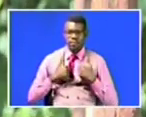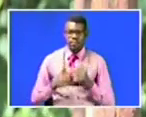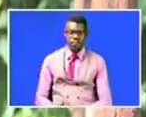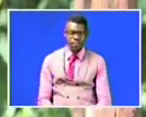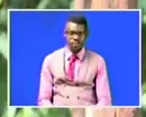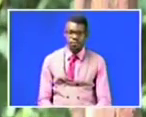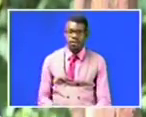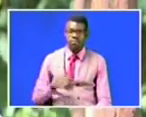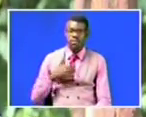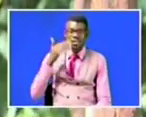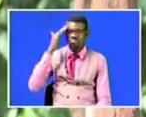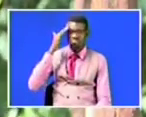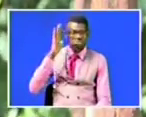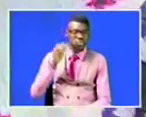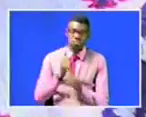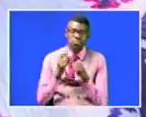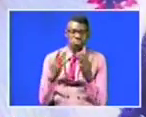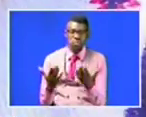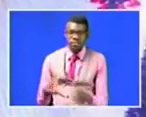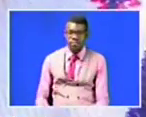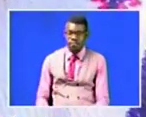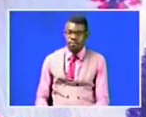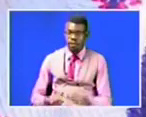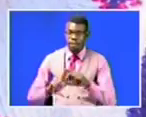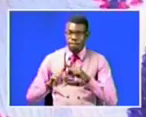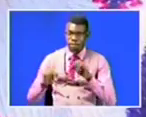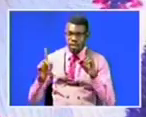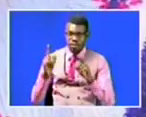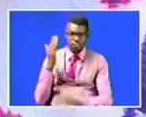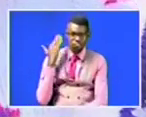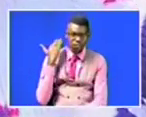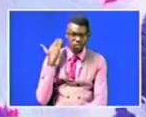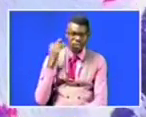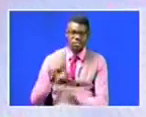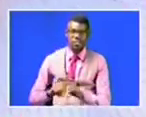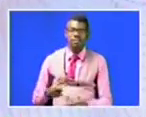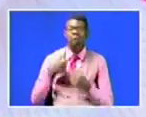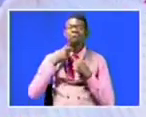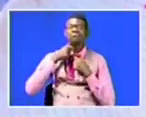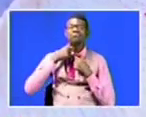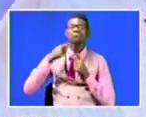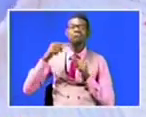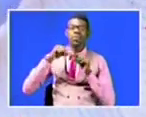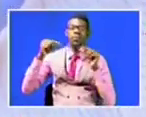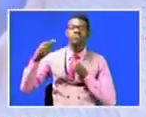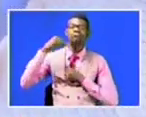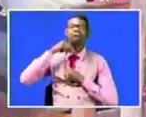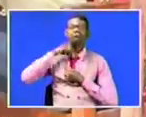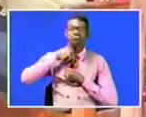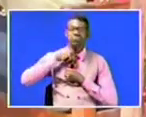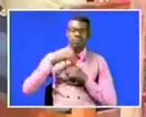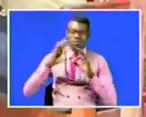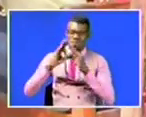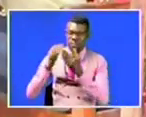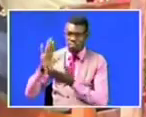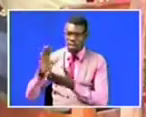However, a few months after the stent insertion, With his family having to spend their last penny